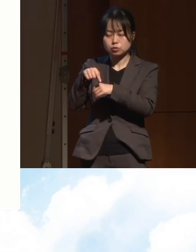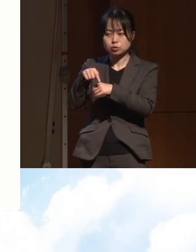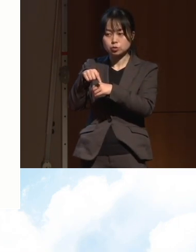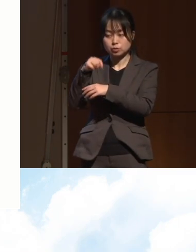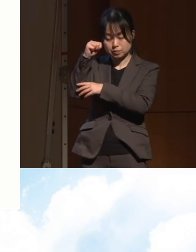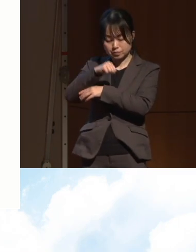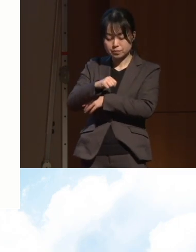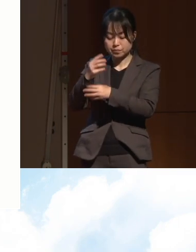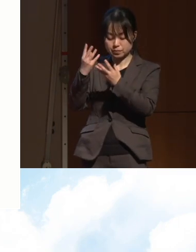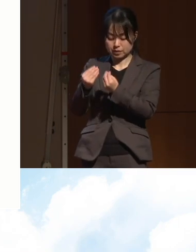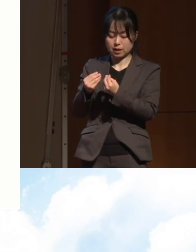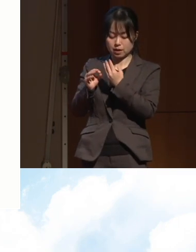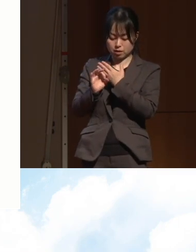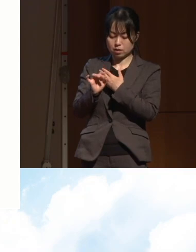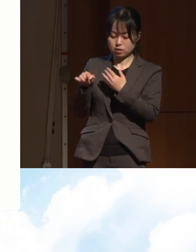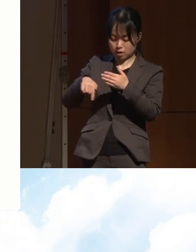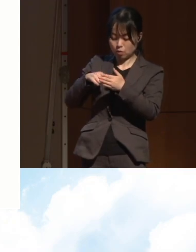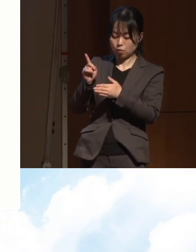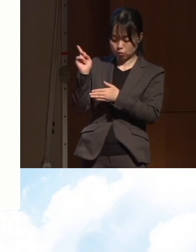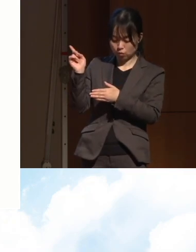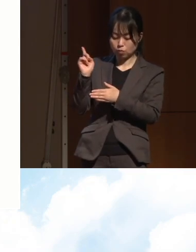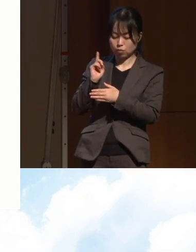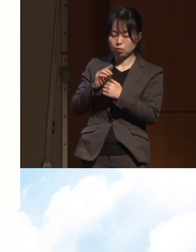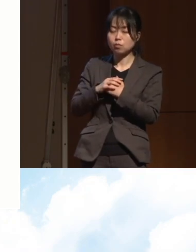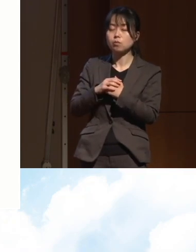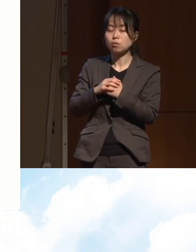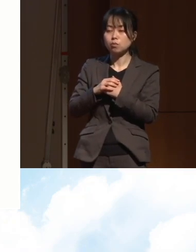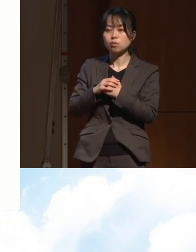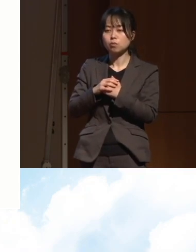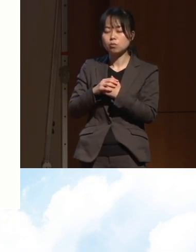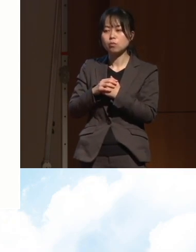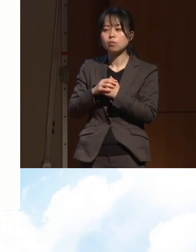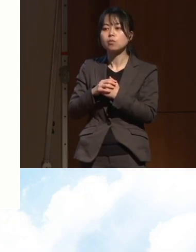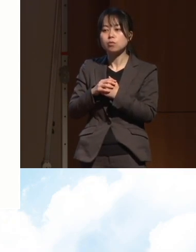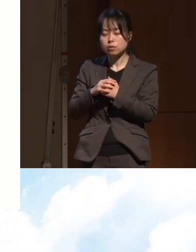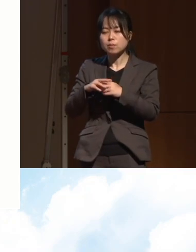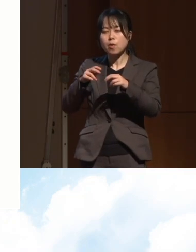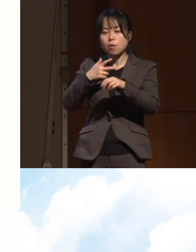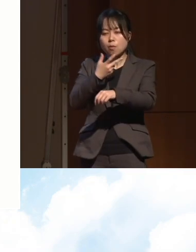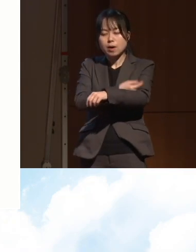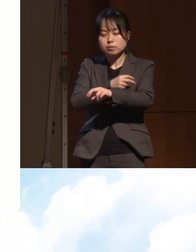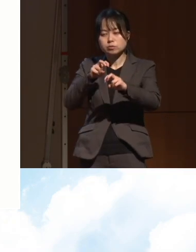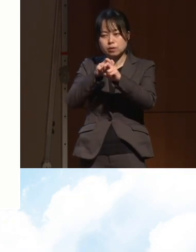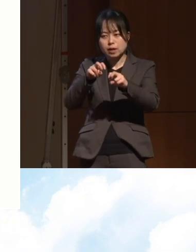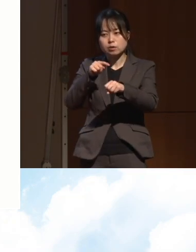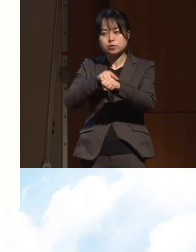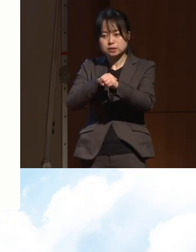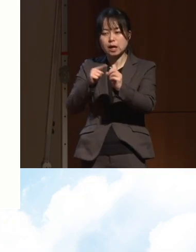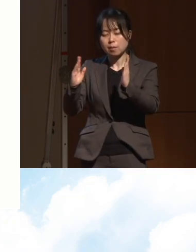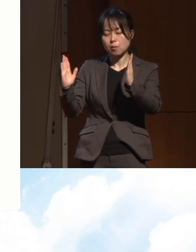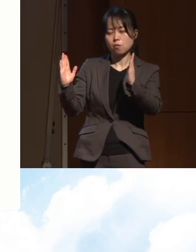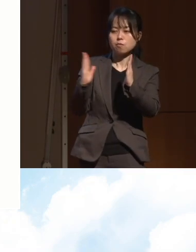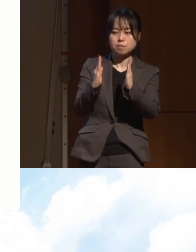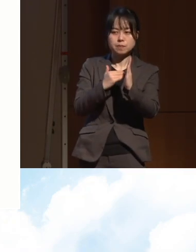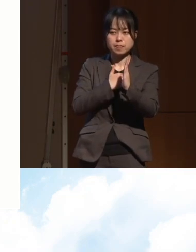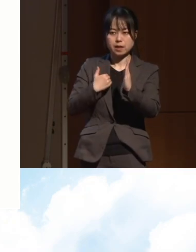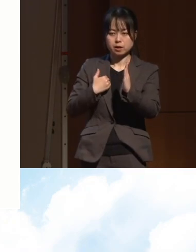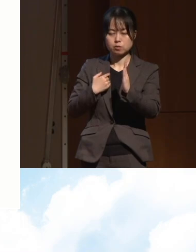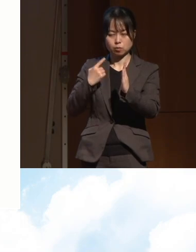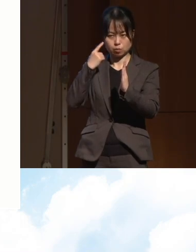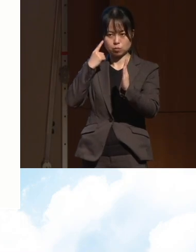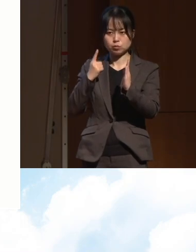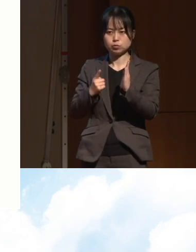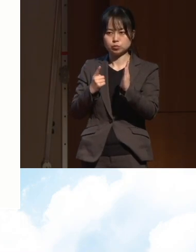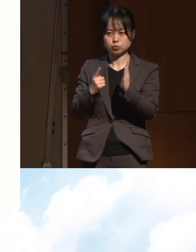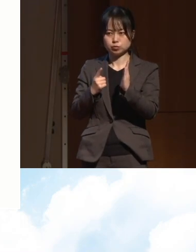were a way to compress vaccine development times using traditional paradigms of vaccine development, effectively using a phase